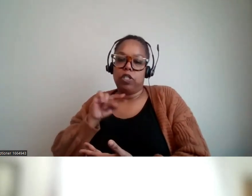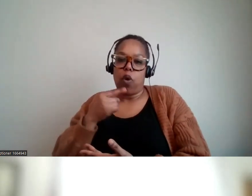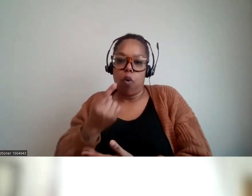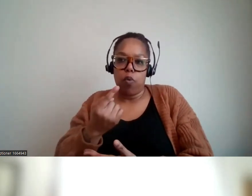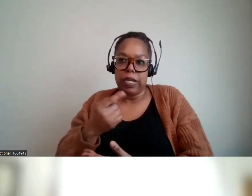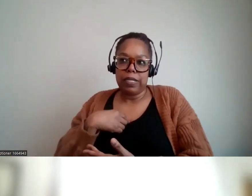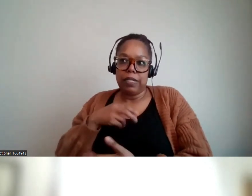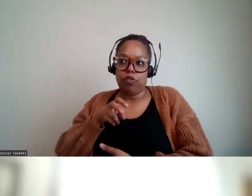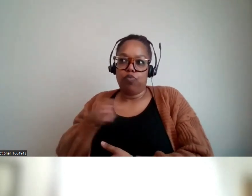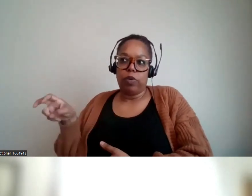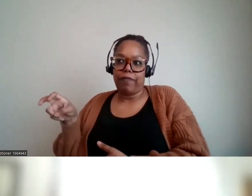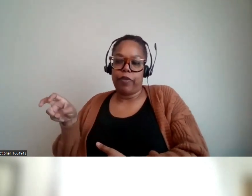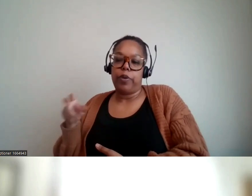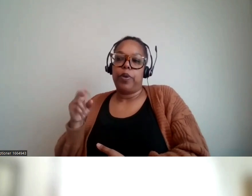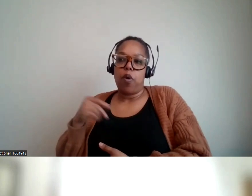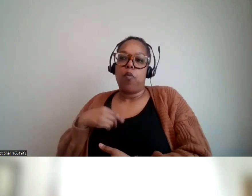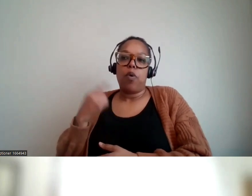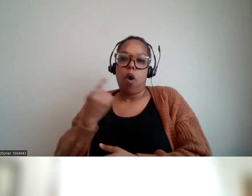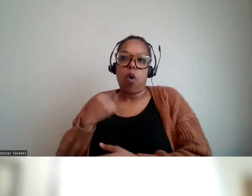something else. We always would go and see them.